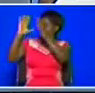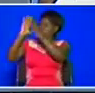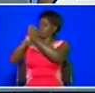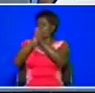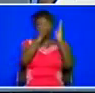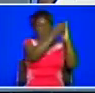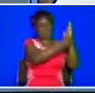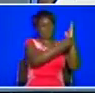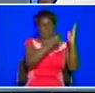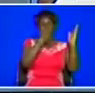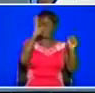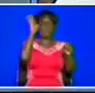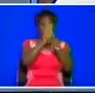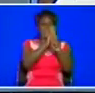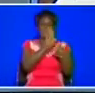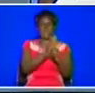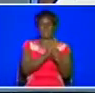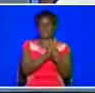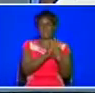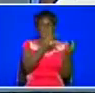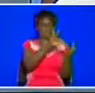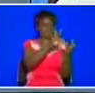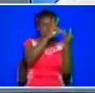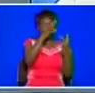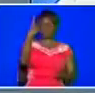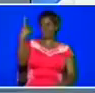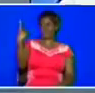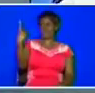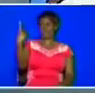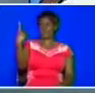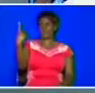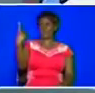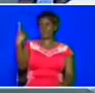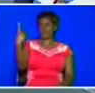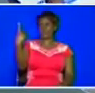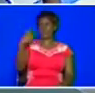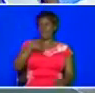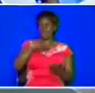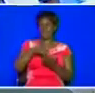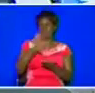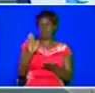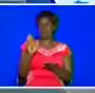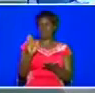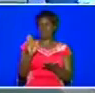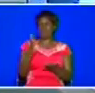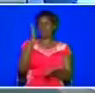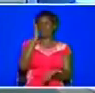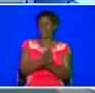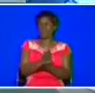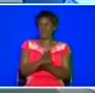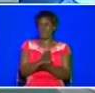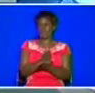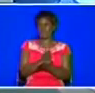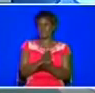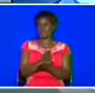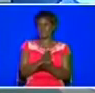said a lot of things. We picked just one. Of course, there's more, and we'll tell you where to find them at the end of this